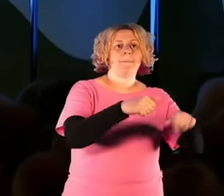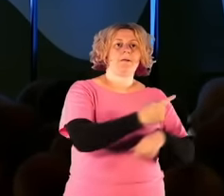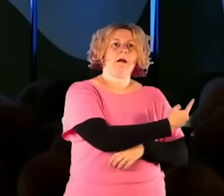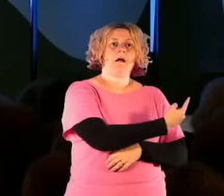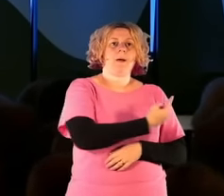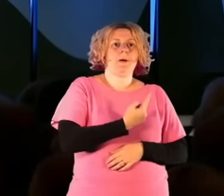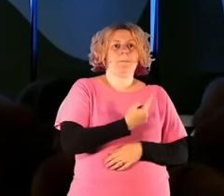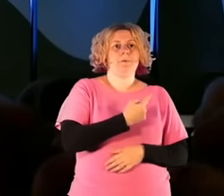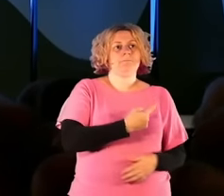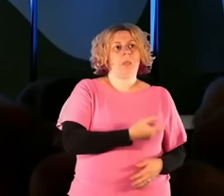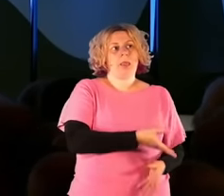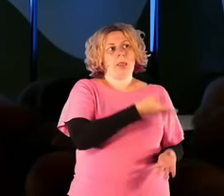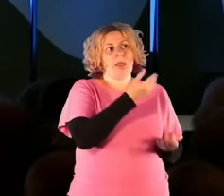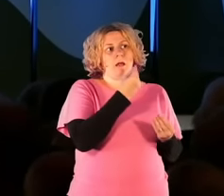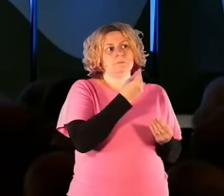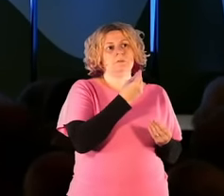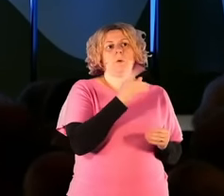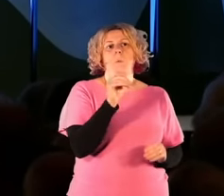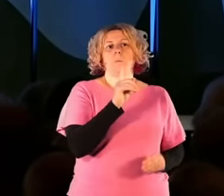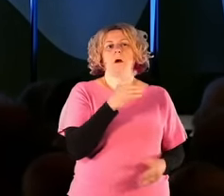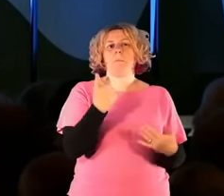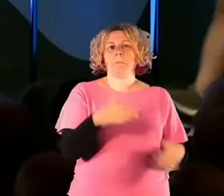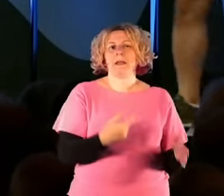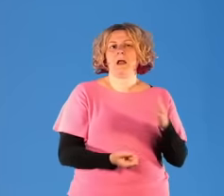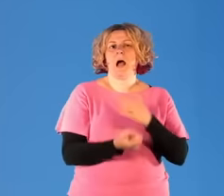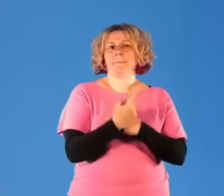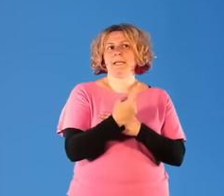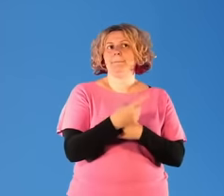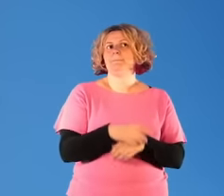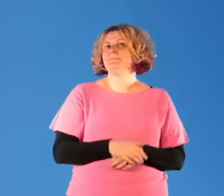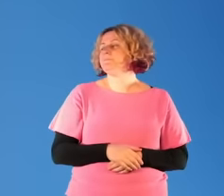up to tell us. Phil's a bit of a hero.